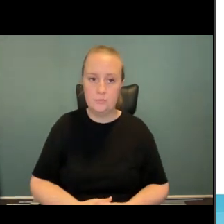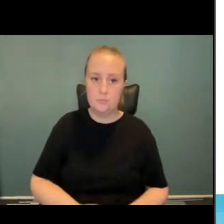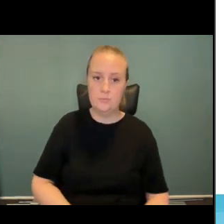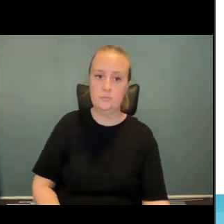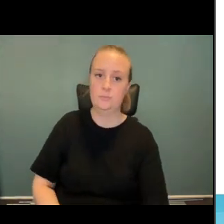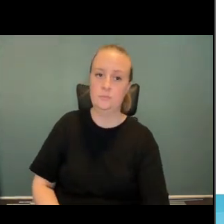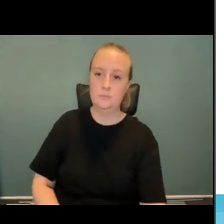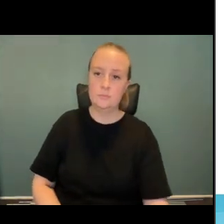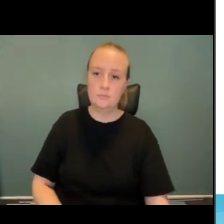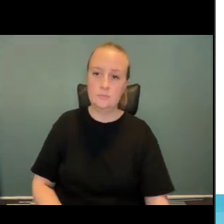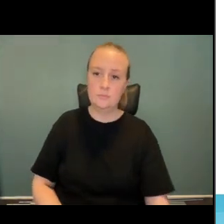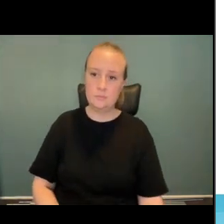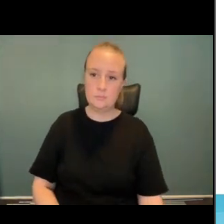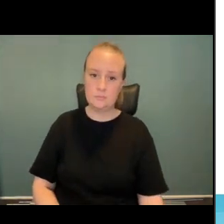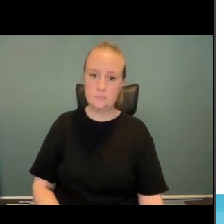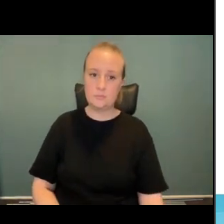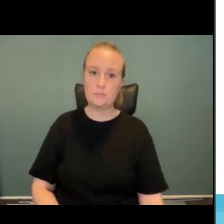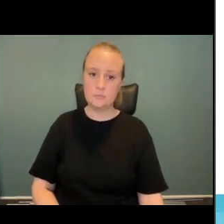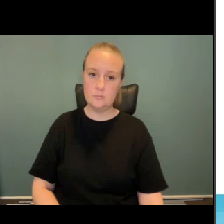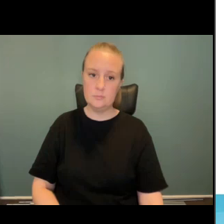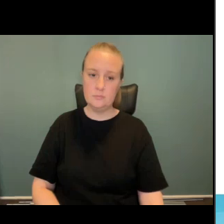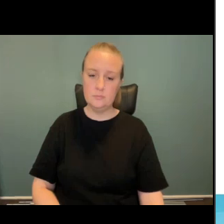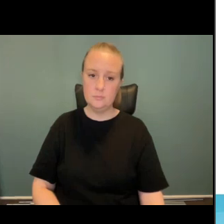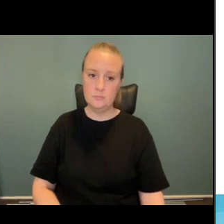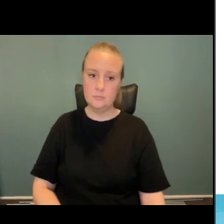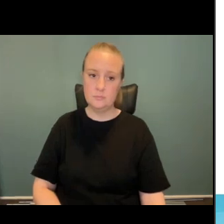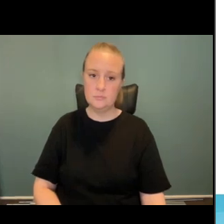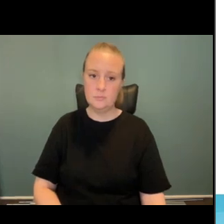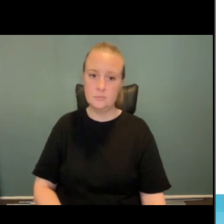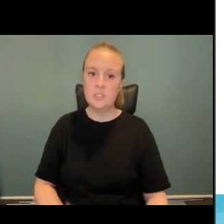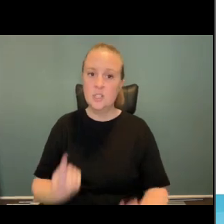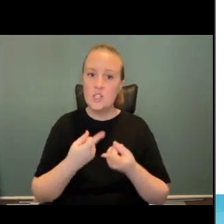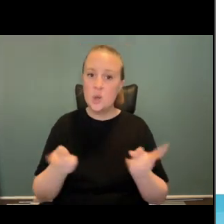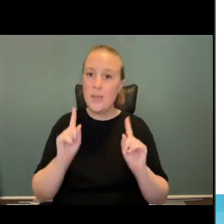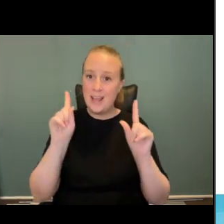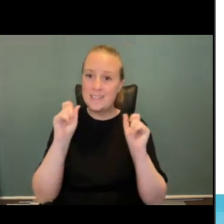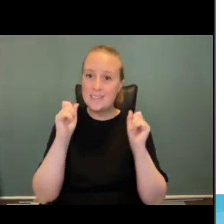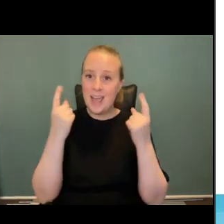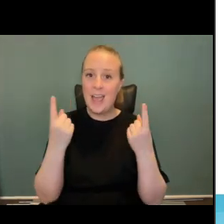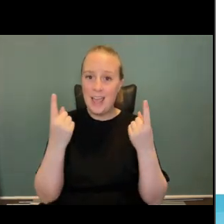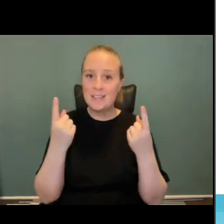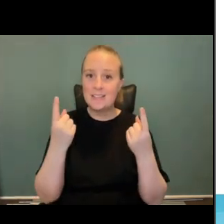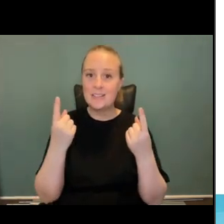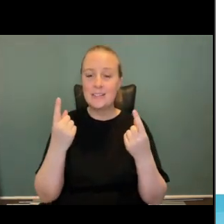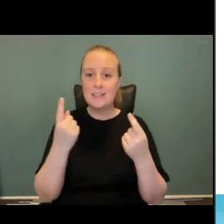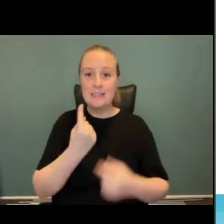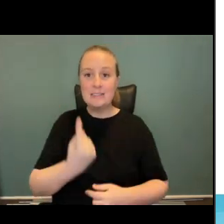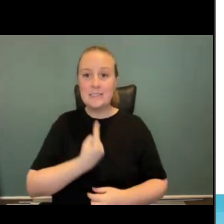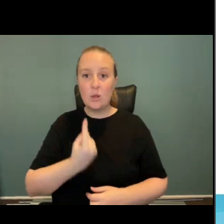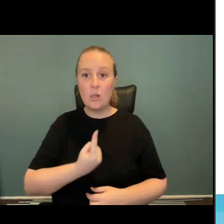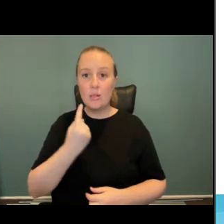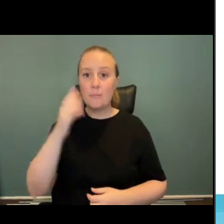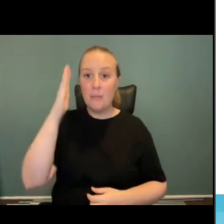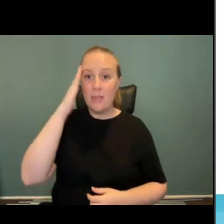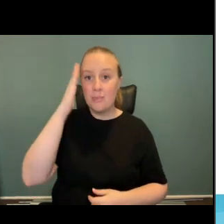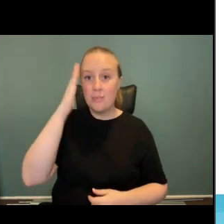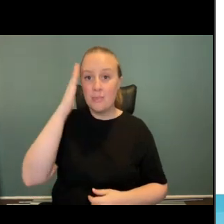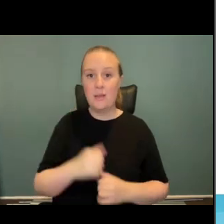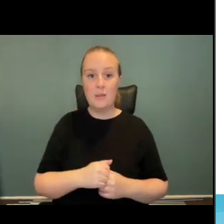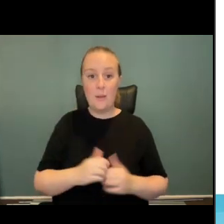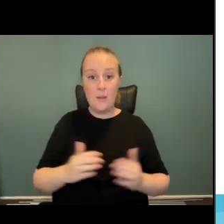so we understand that giving birth and single mums and that have it hard, and